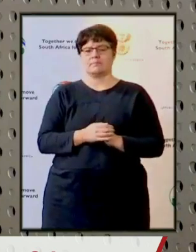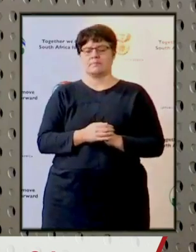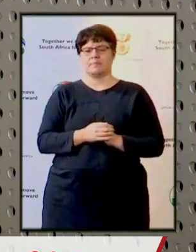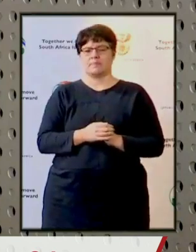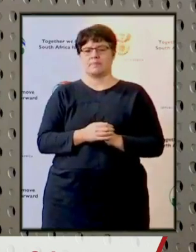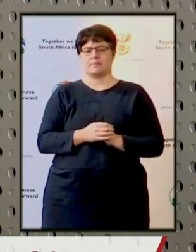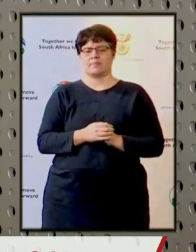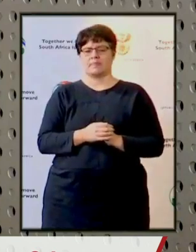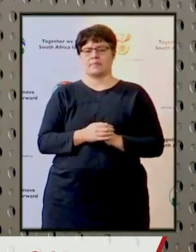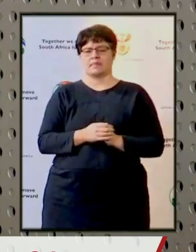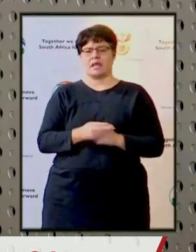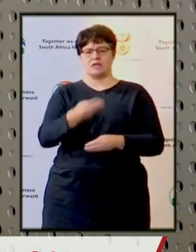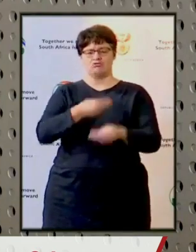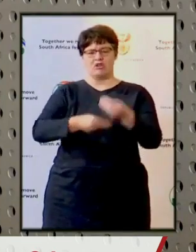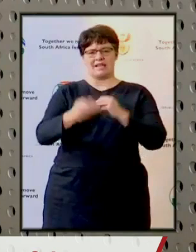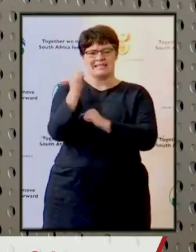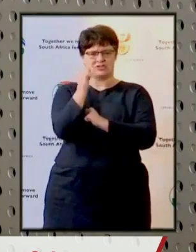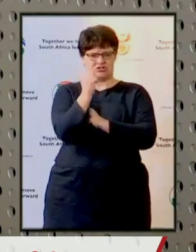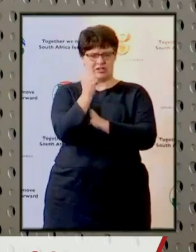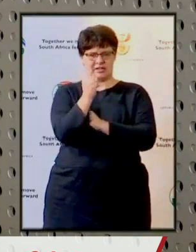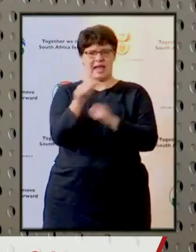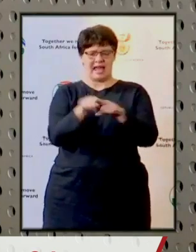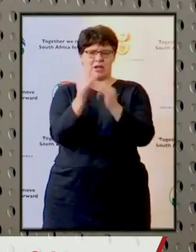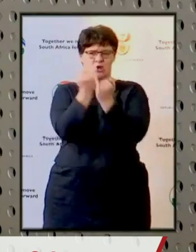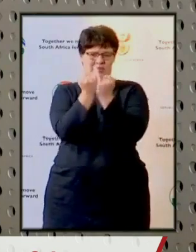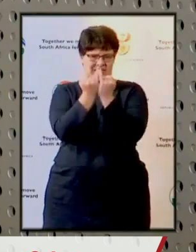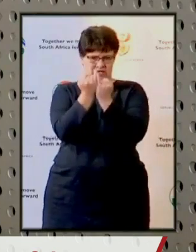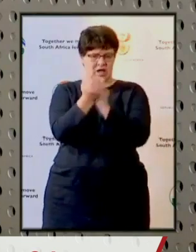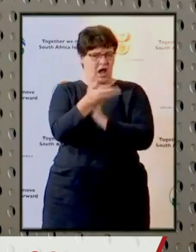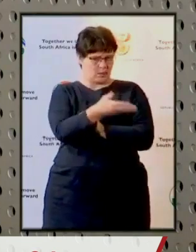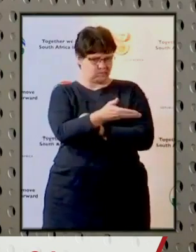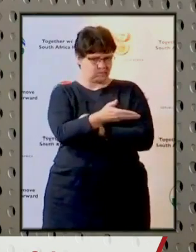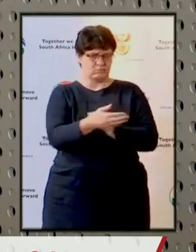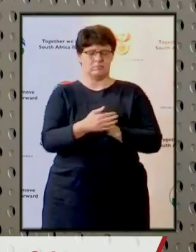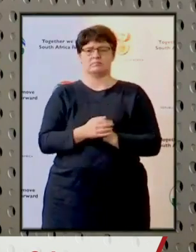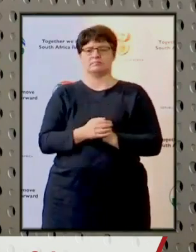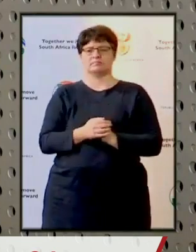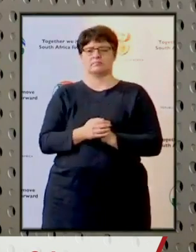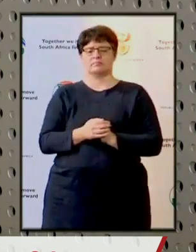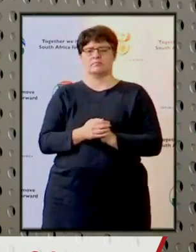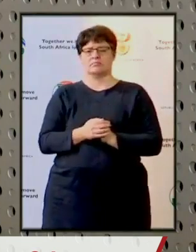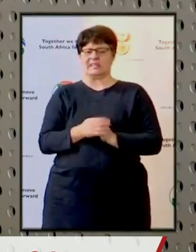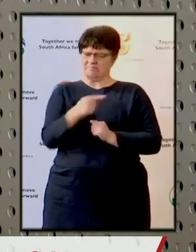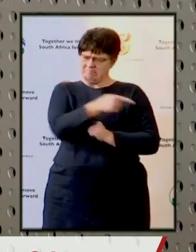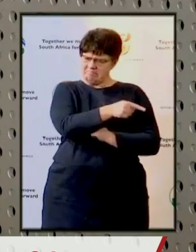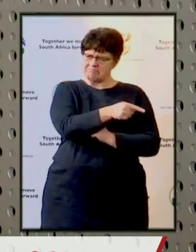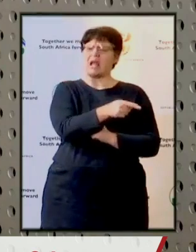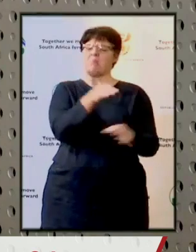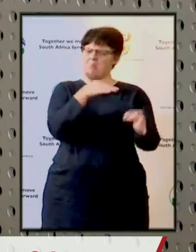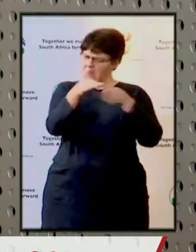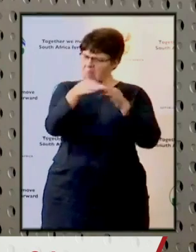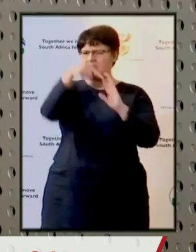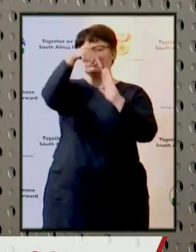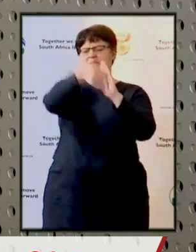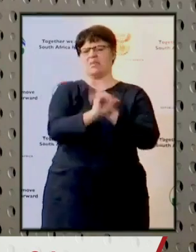Trade and Industry and Competition is here, so he will expand on all